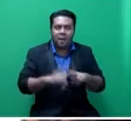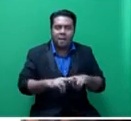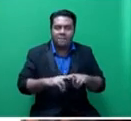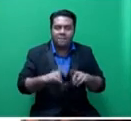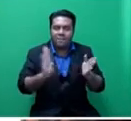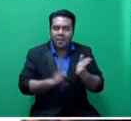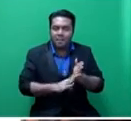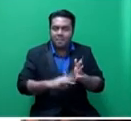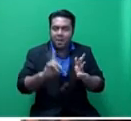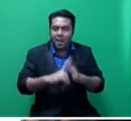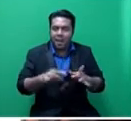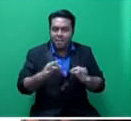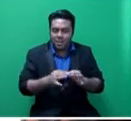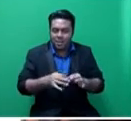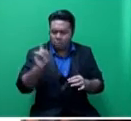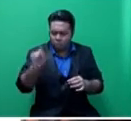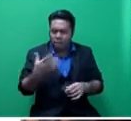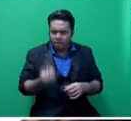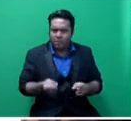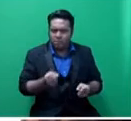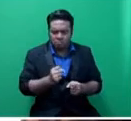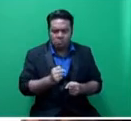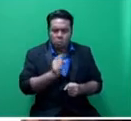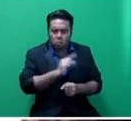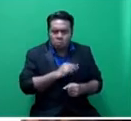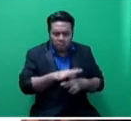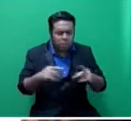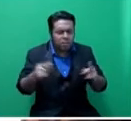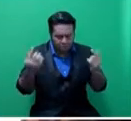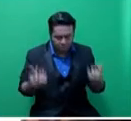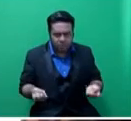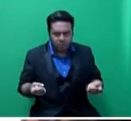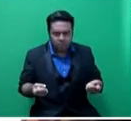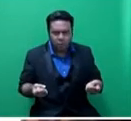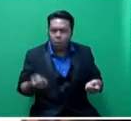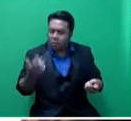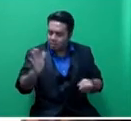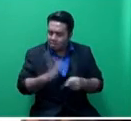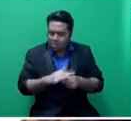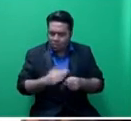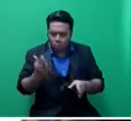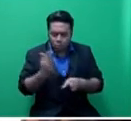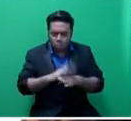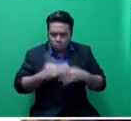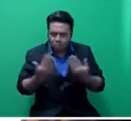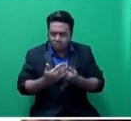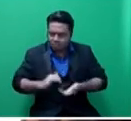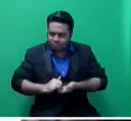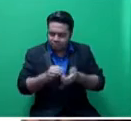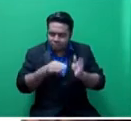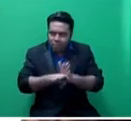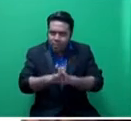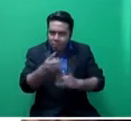Mr. Speaker, sir, and let's make it a reality, and let's raise production for the